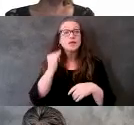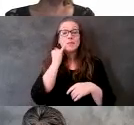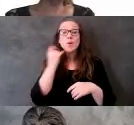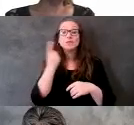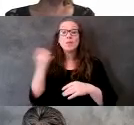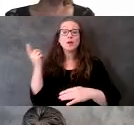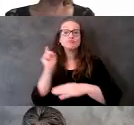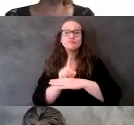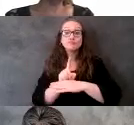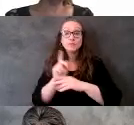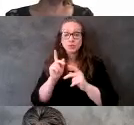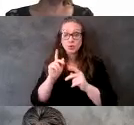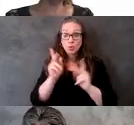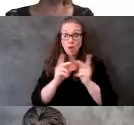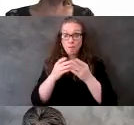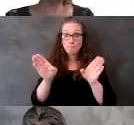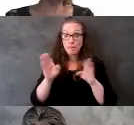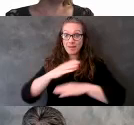brief transaction.